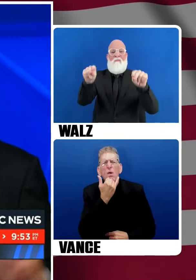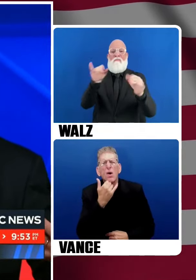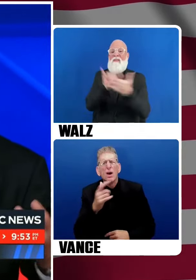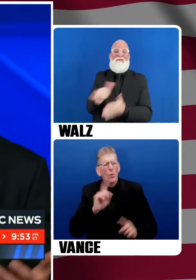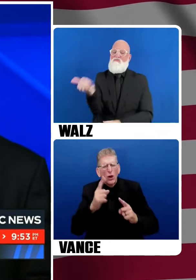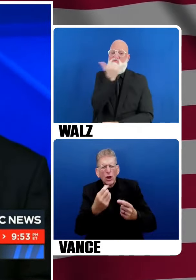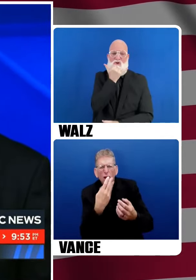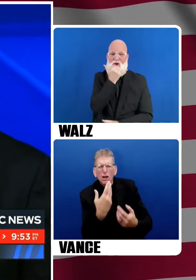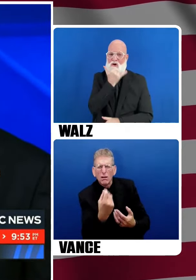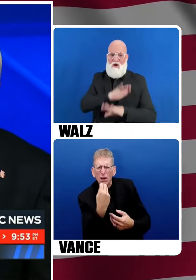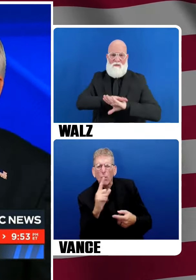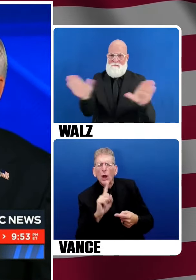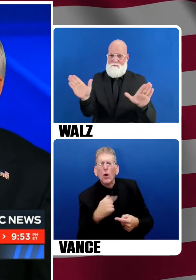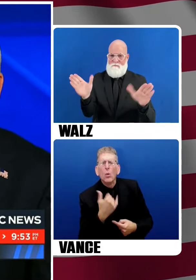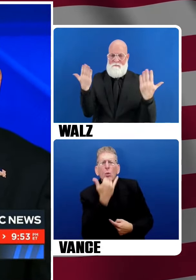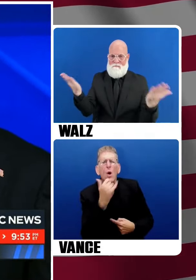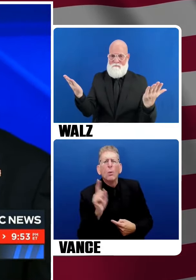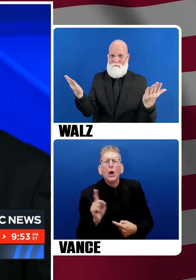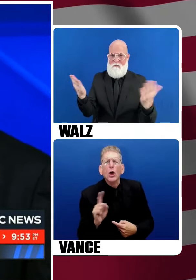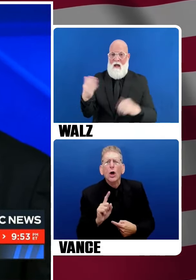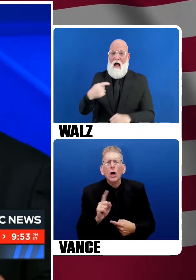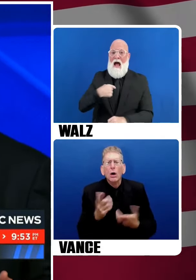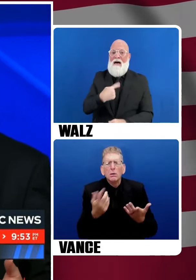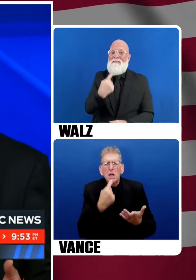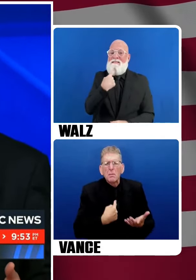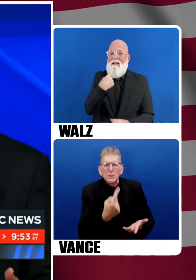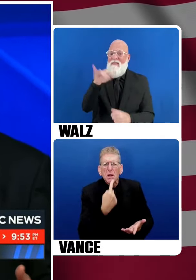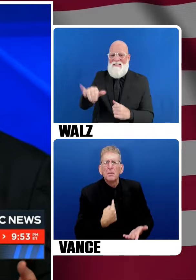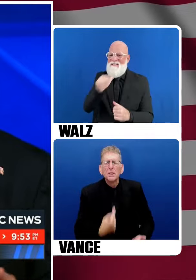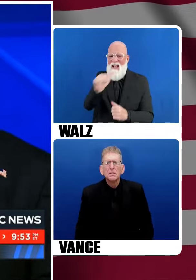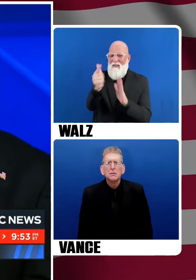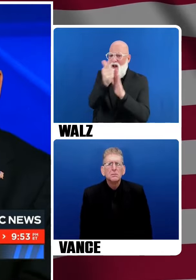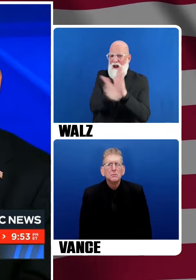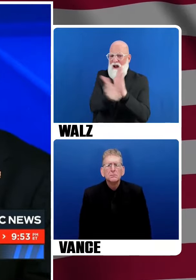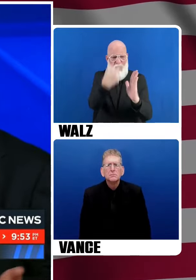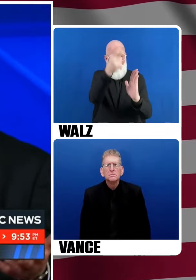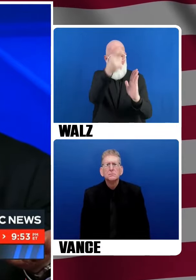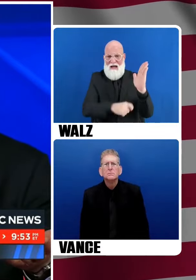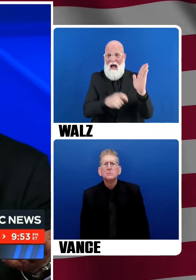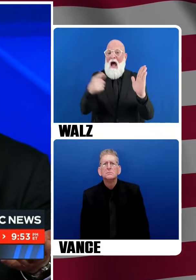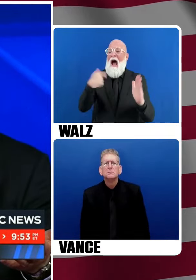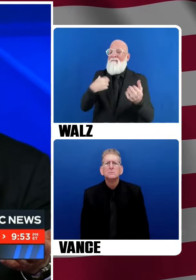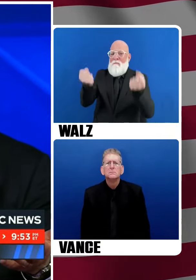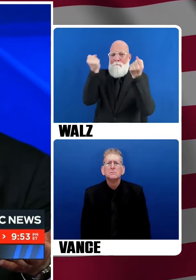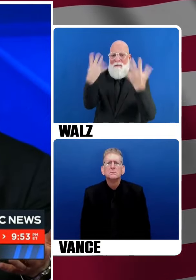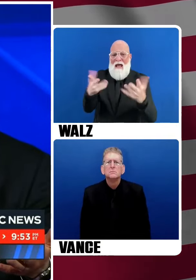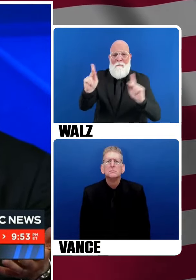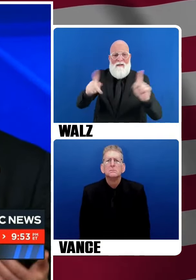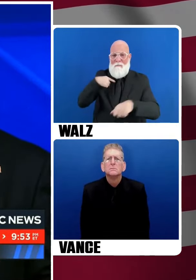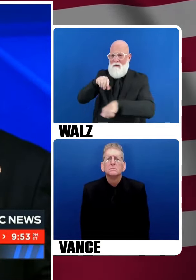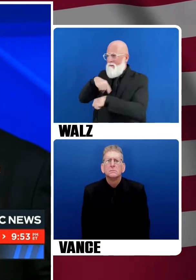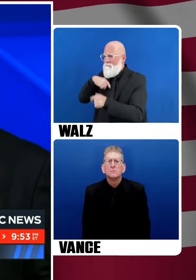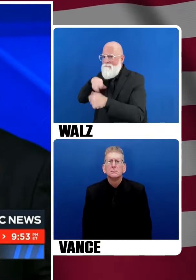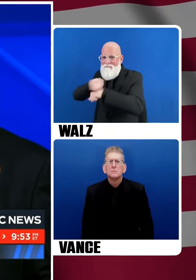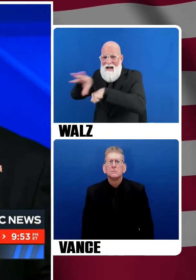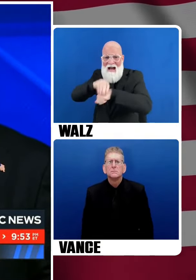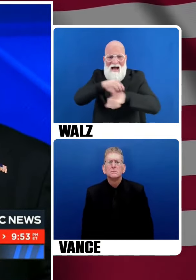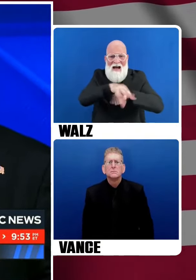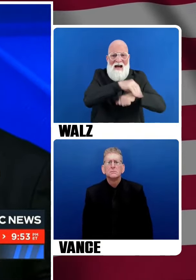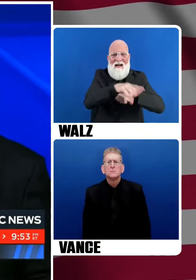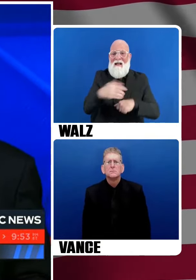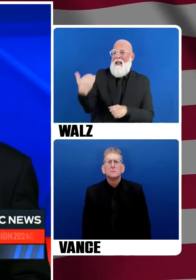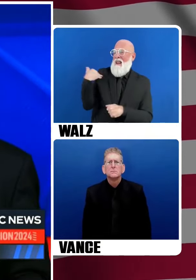Look, I've given But this, how? I've given this advice on a lot of things, that getting involved, getting engaged, that's been misread, and it was fact-checked at the last debate. But the point